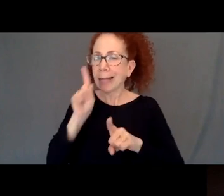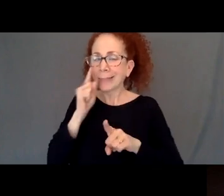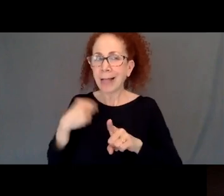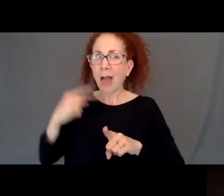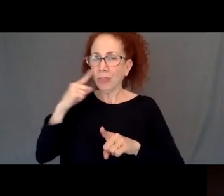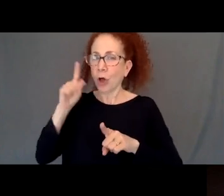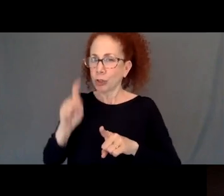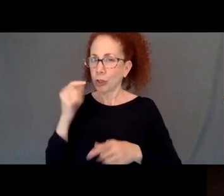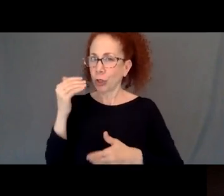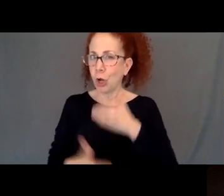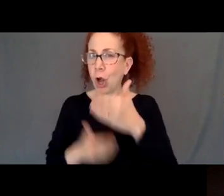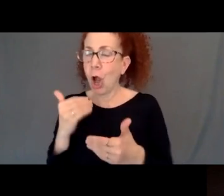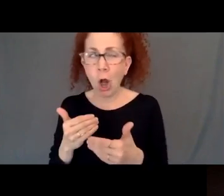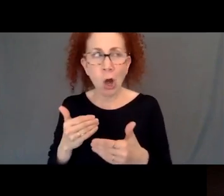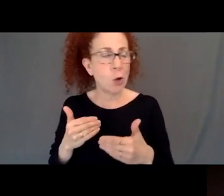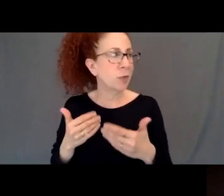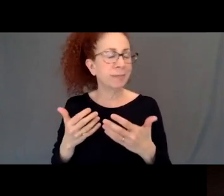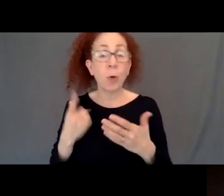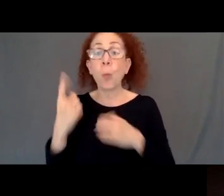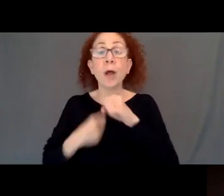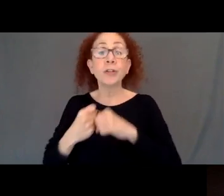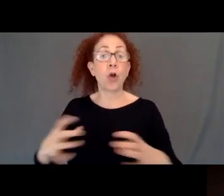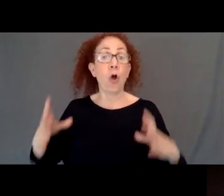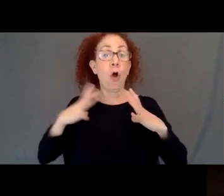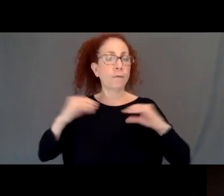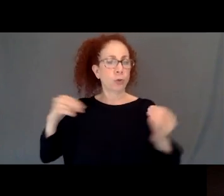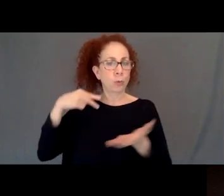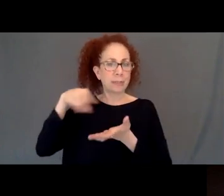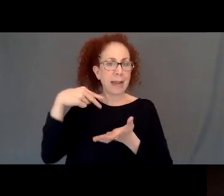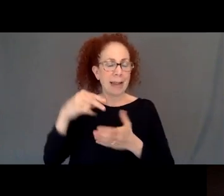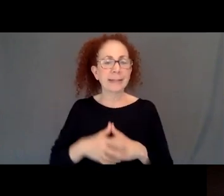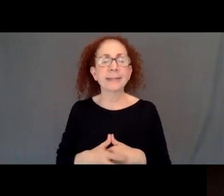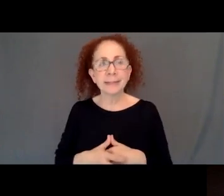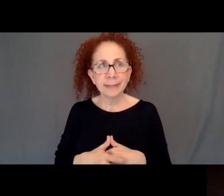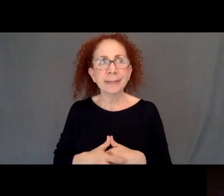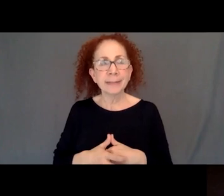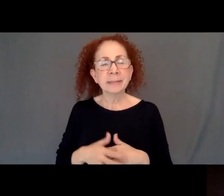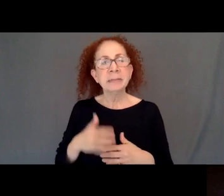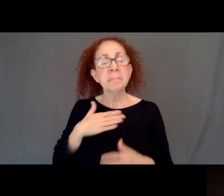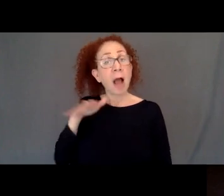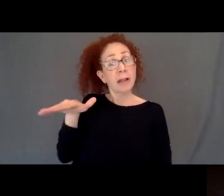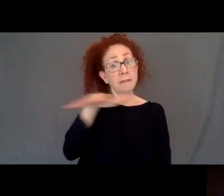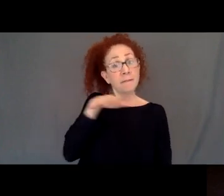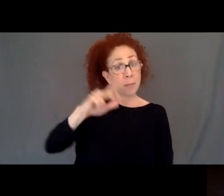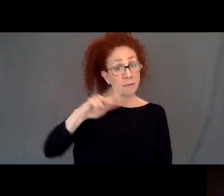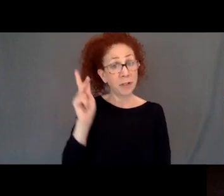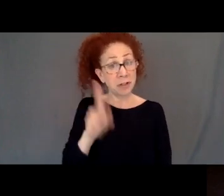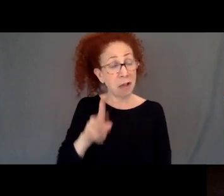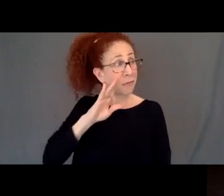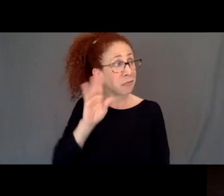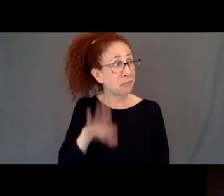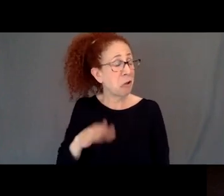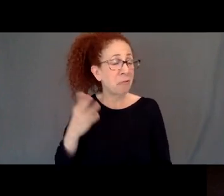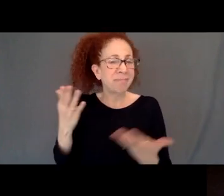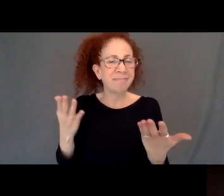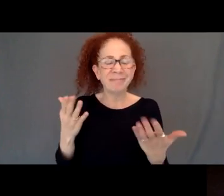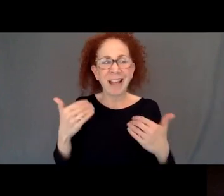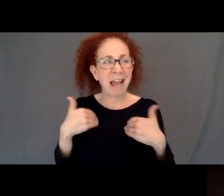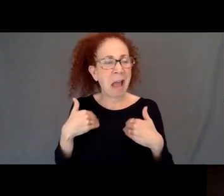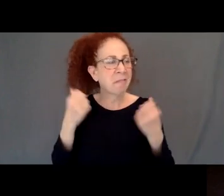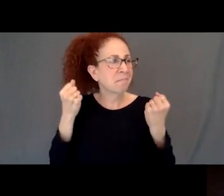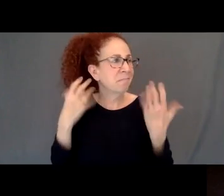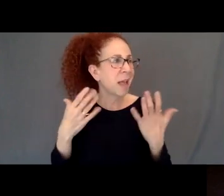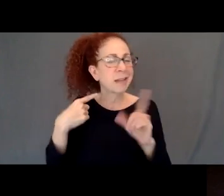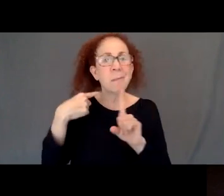or as planned. So I kind of took a year off from dance. And being from an environment like Philadelphia, there's not really